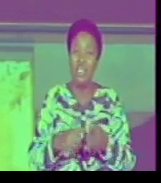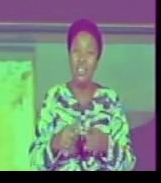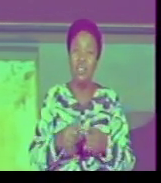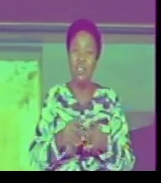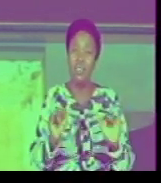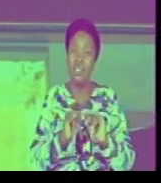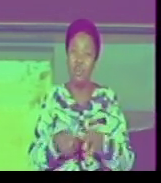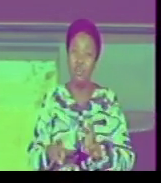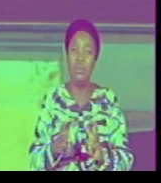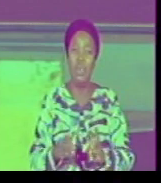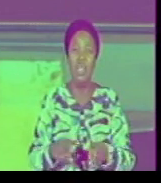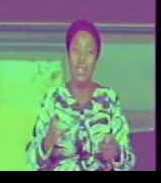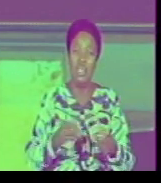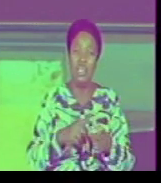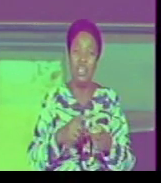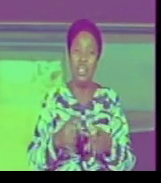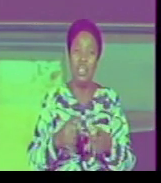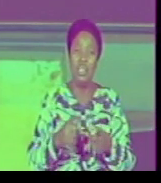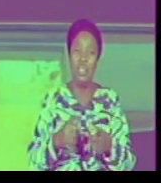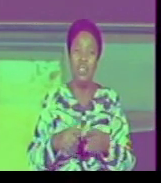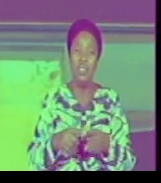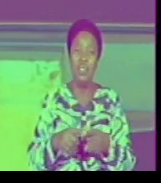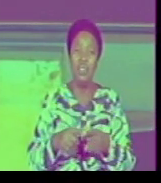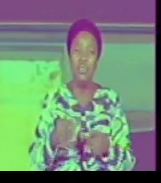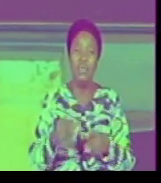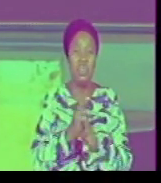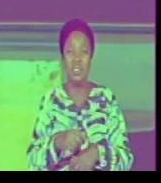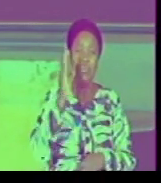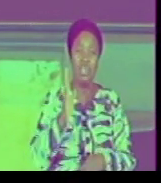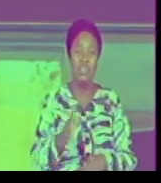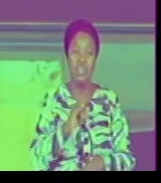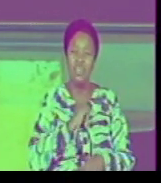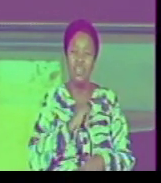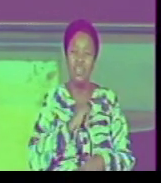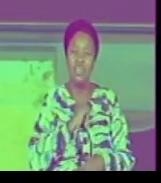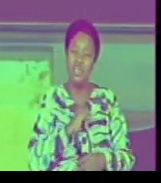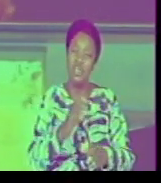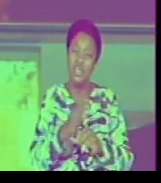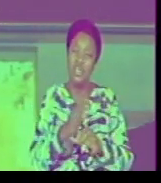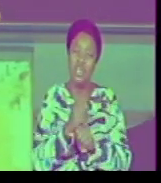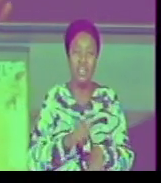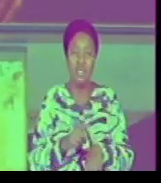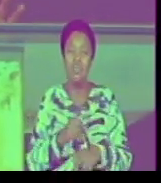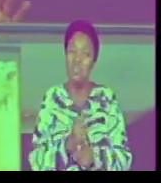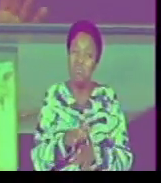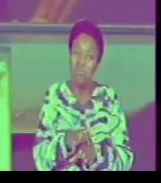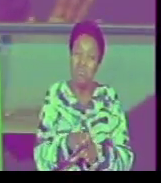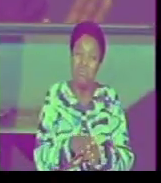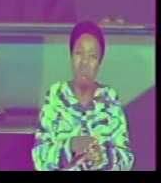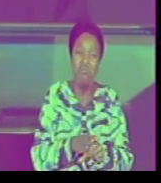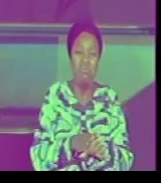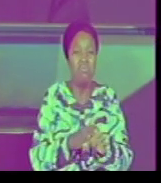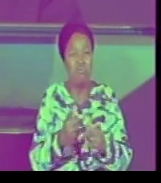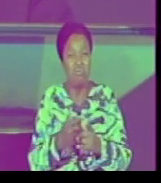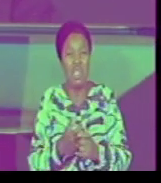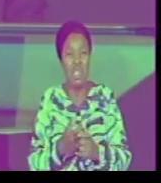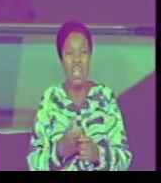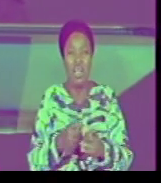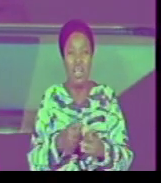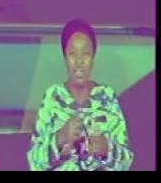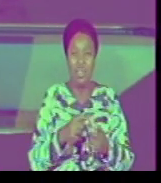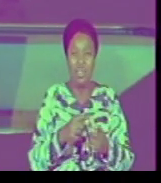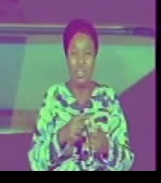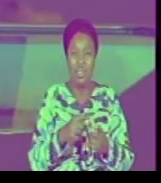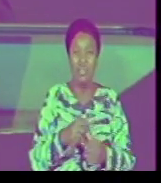patiently going on, sometimes I look at some people, they say, the pastor is slow this time, I'll